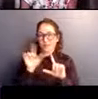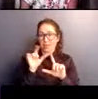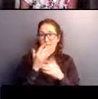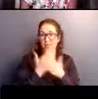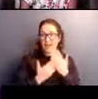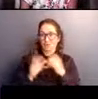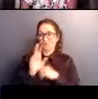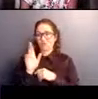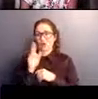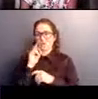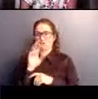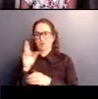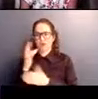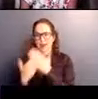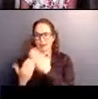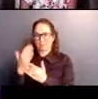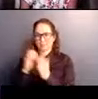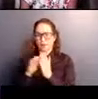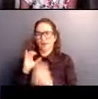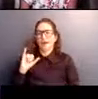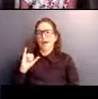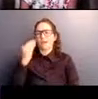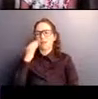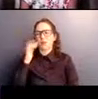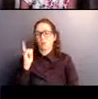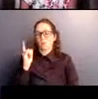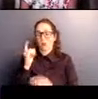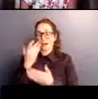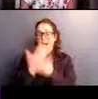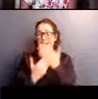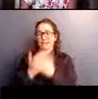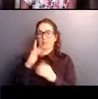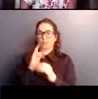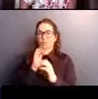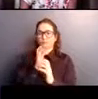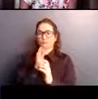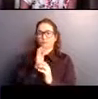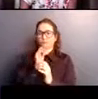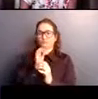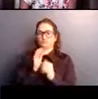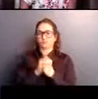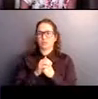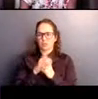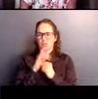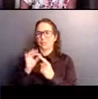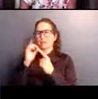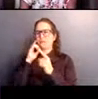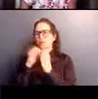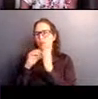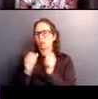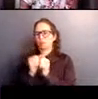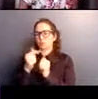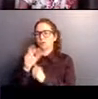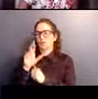for right hand so students know where their hands should be going. And in particular for students who have gross motor